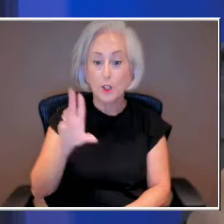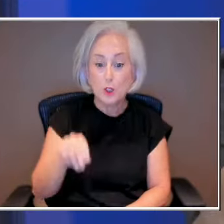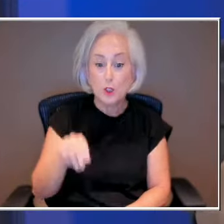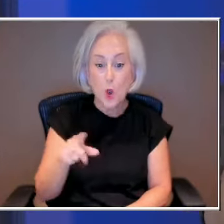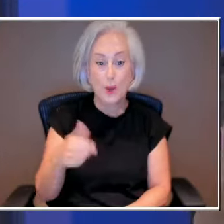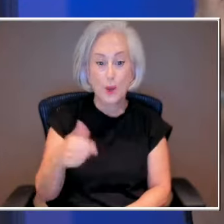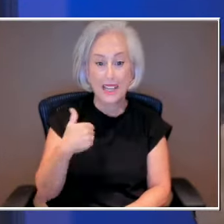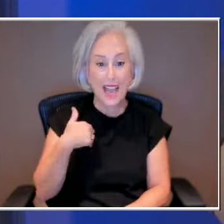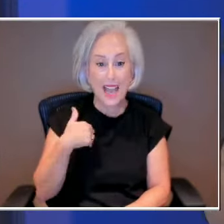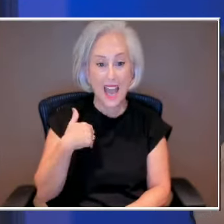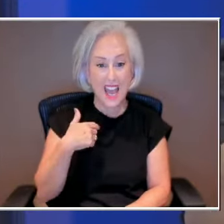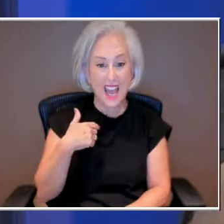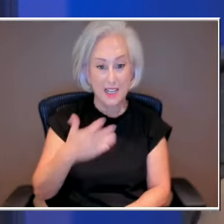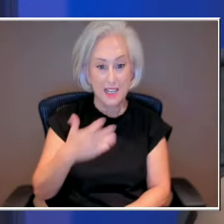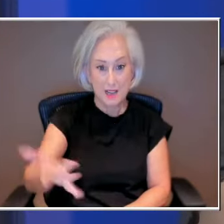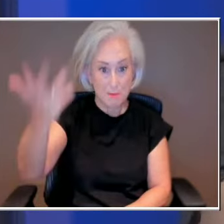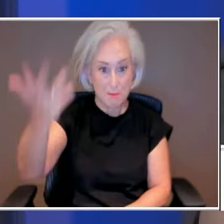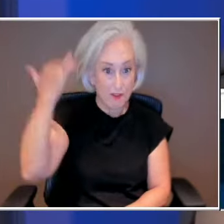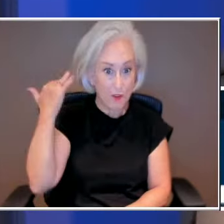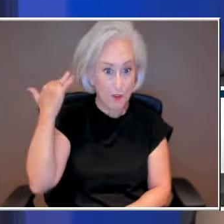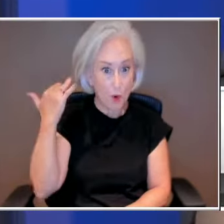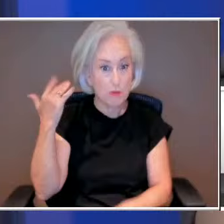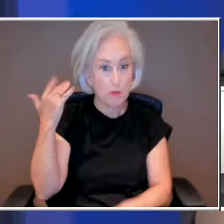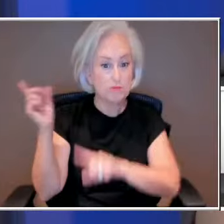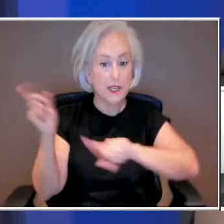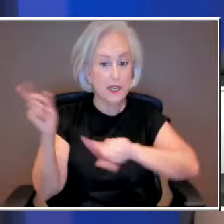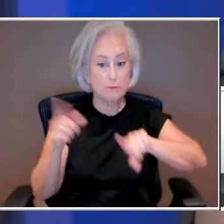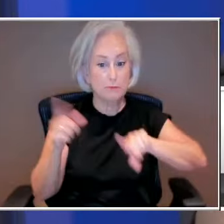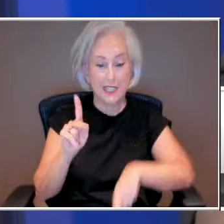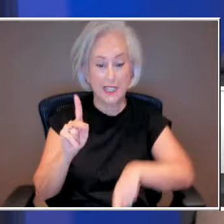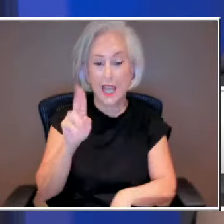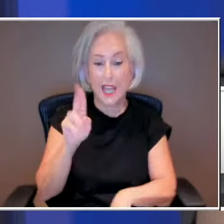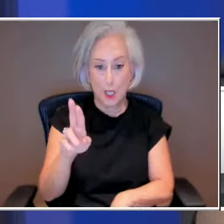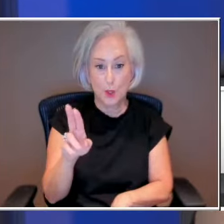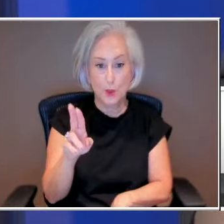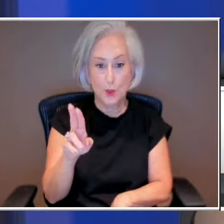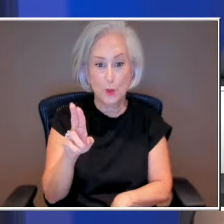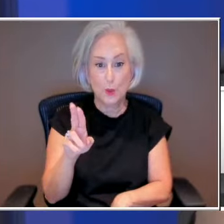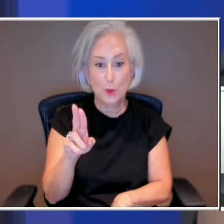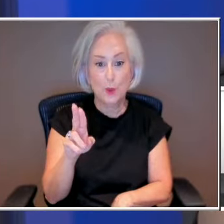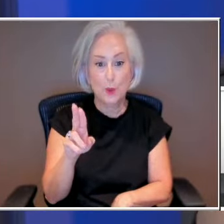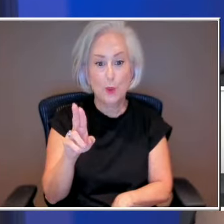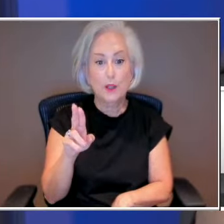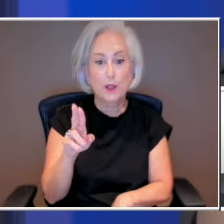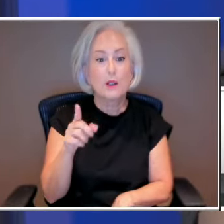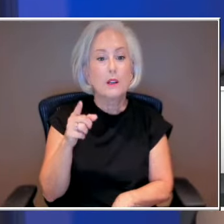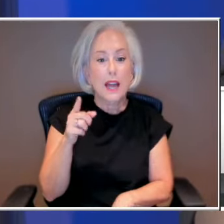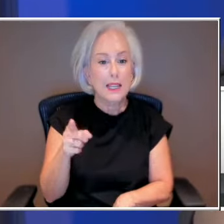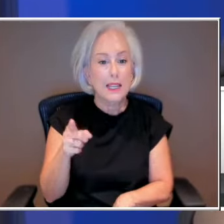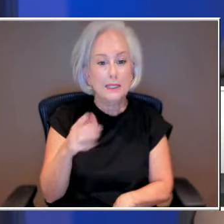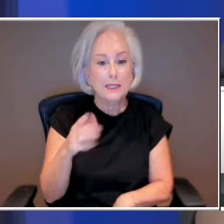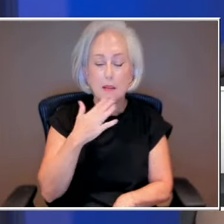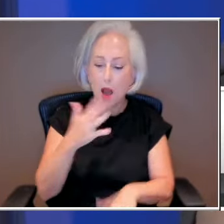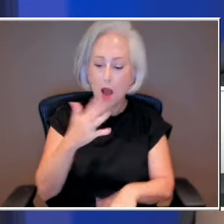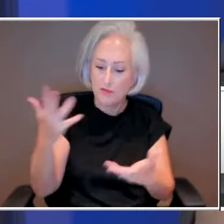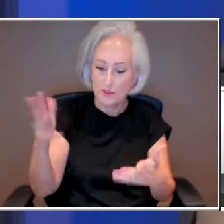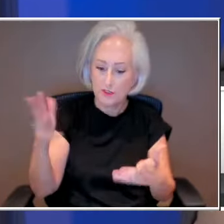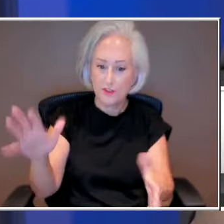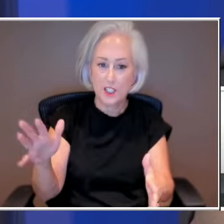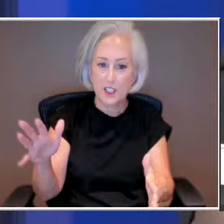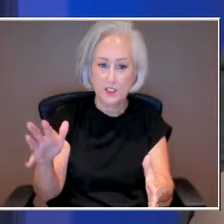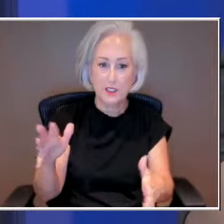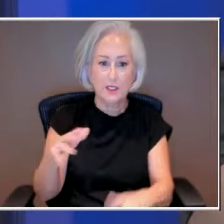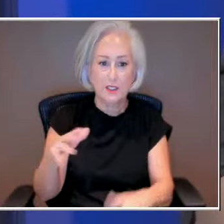And he was at KU, the university where he was going, and he was a phi-sci, and he kept saying, "Mom, it's a phi-sci cough." And I